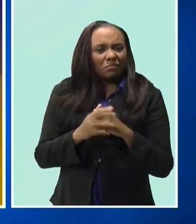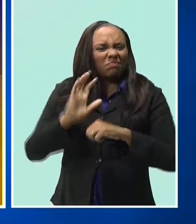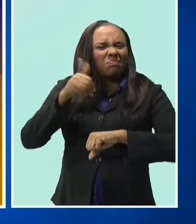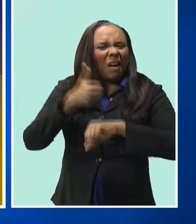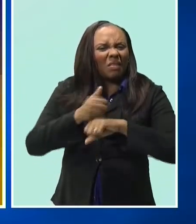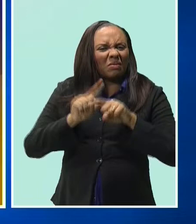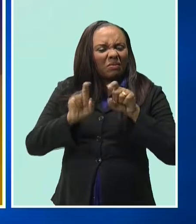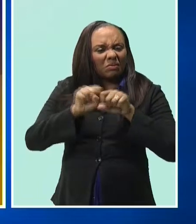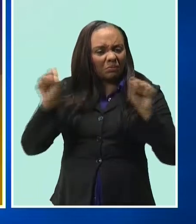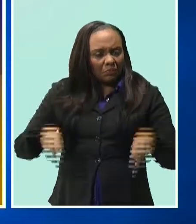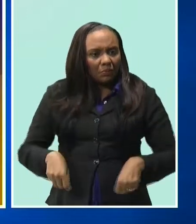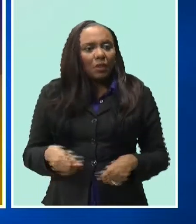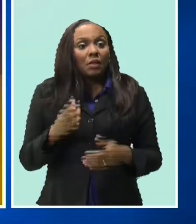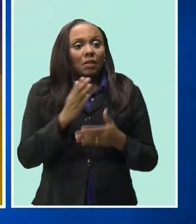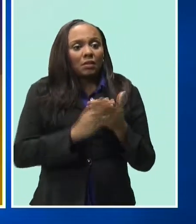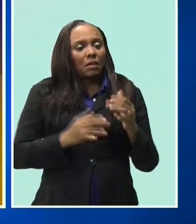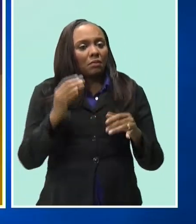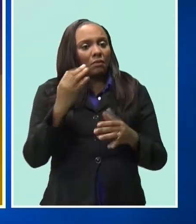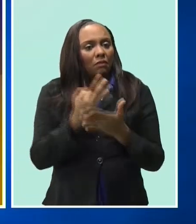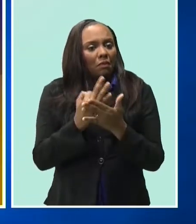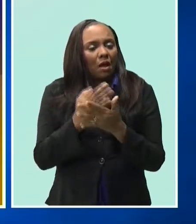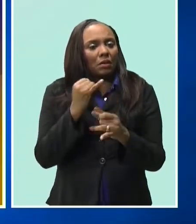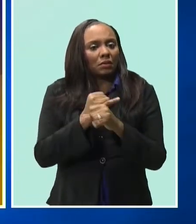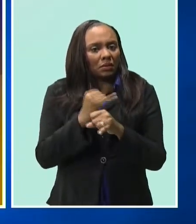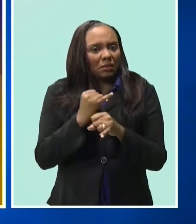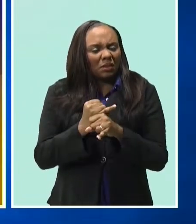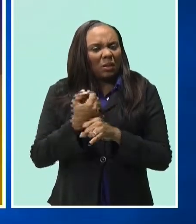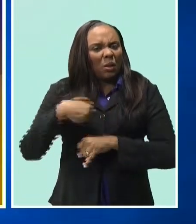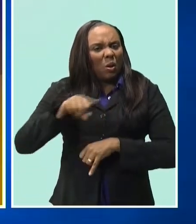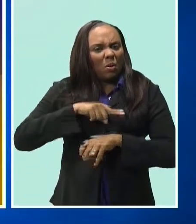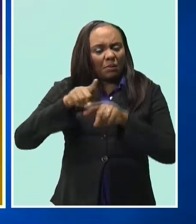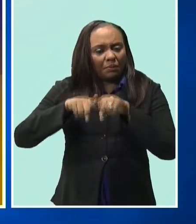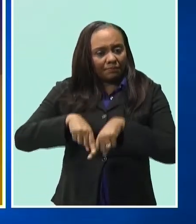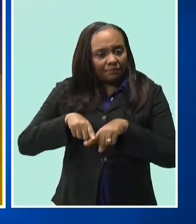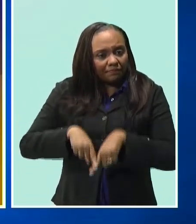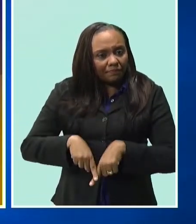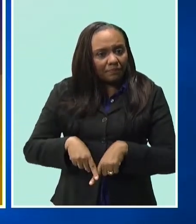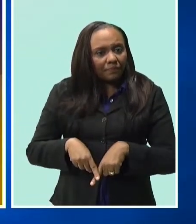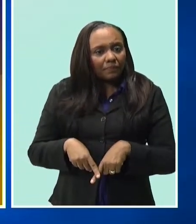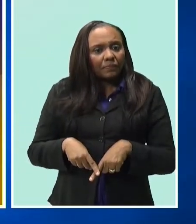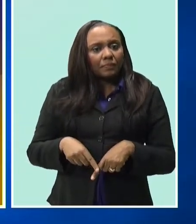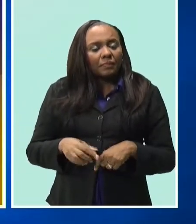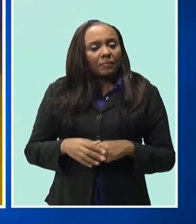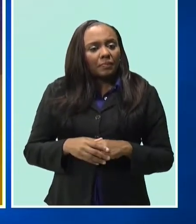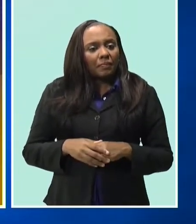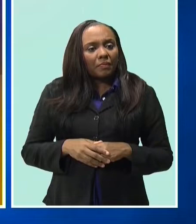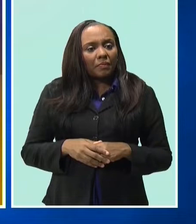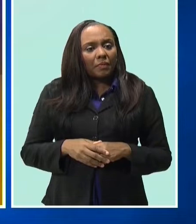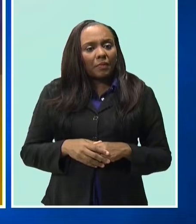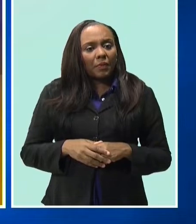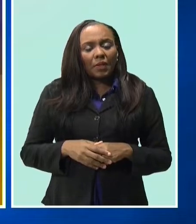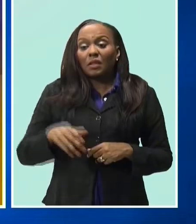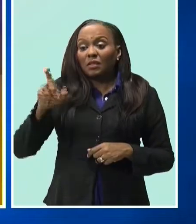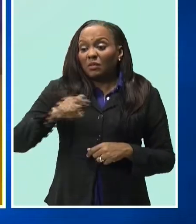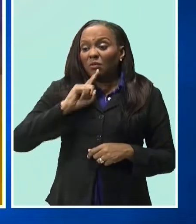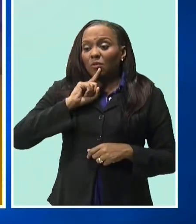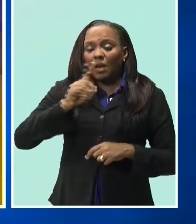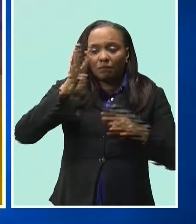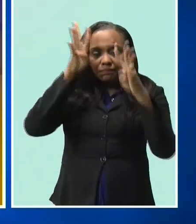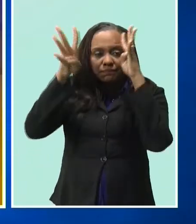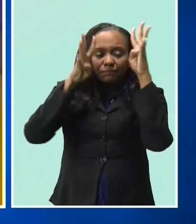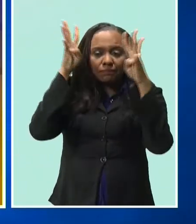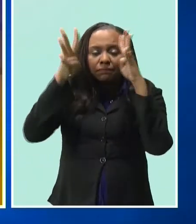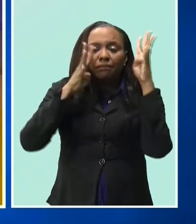these international financial institutions that we so much depend on, they should be at the center of creating some of these real